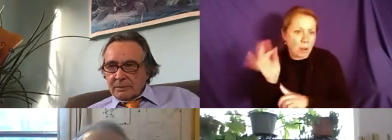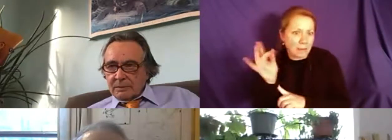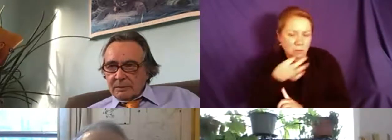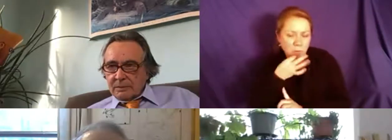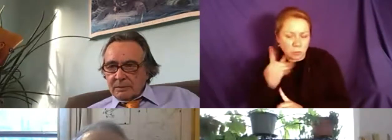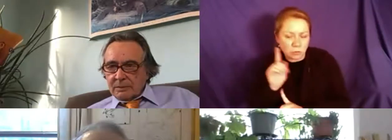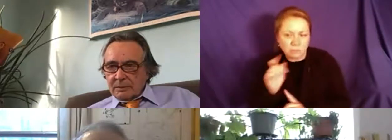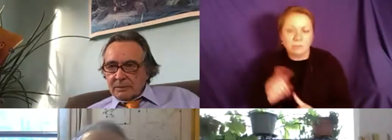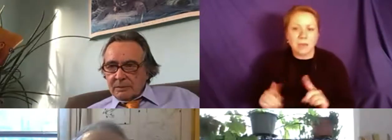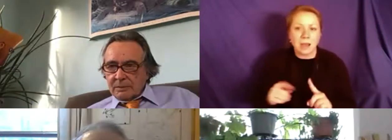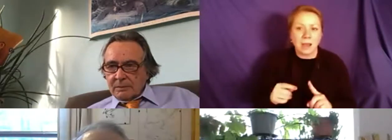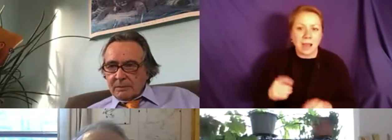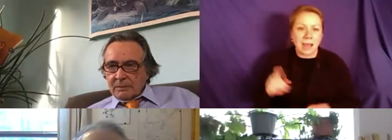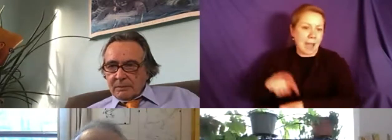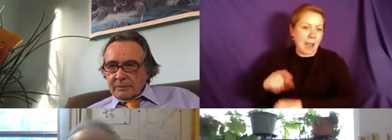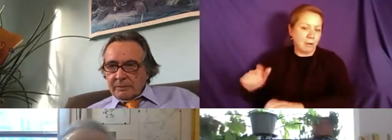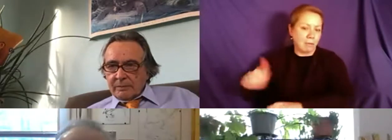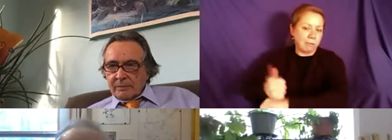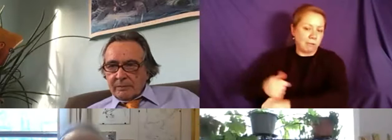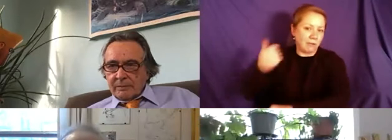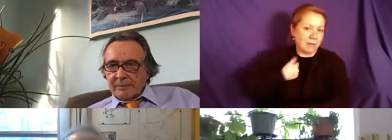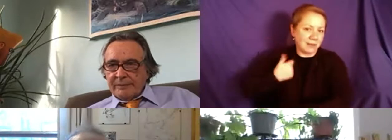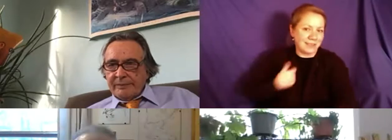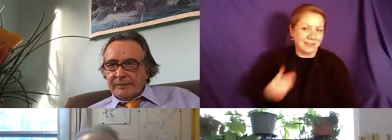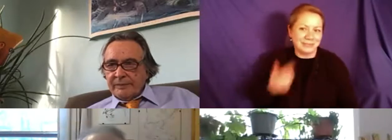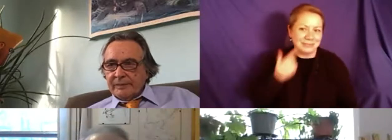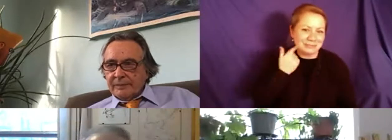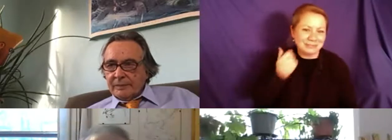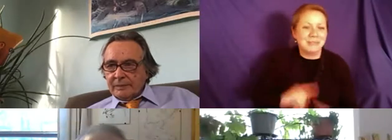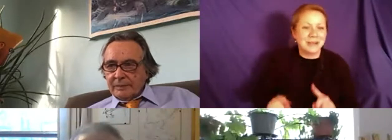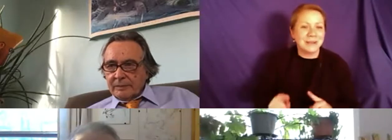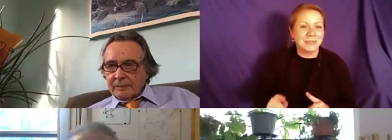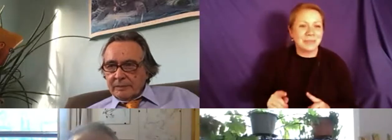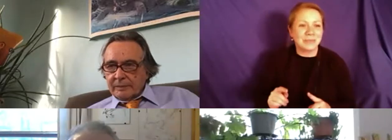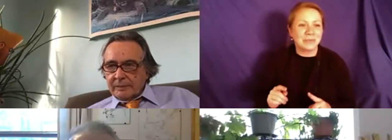and you know, I set a timer just so I kind of knew.